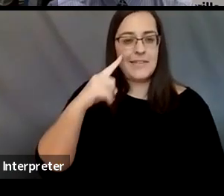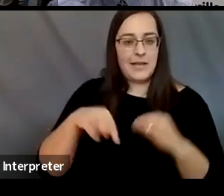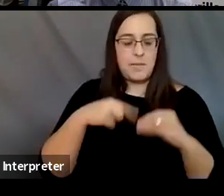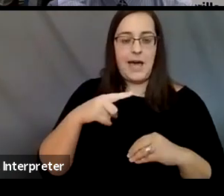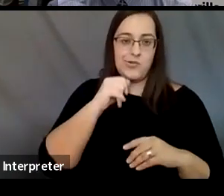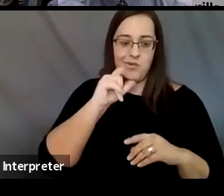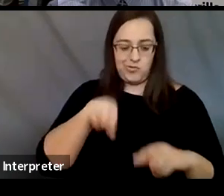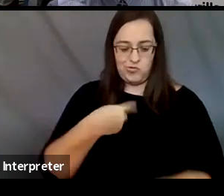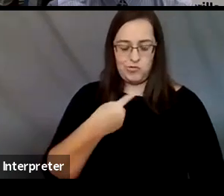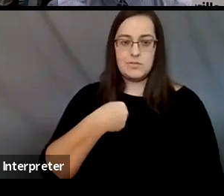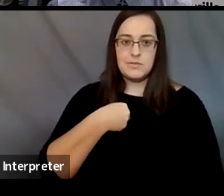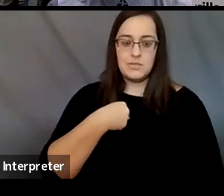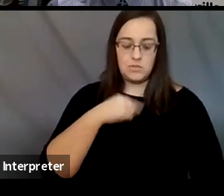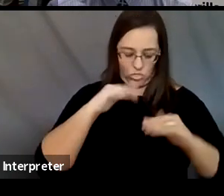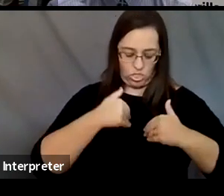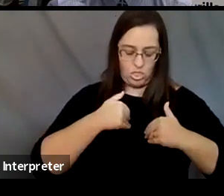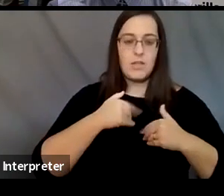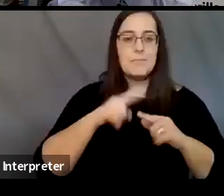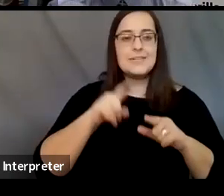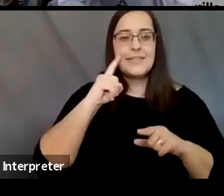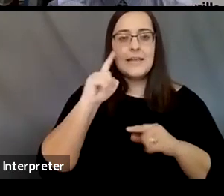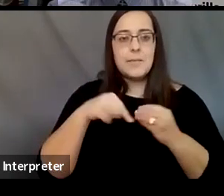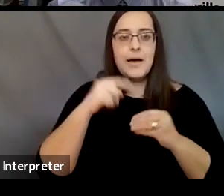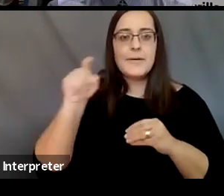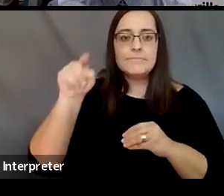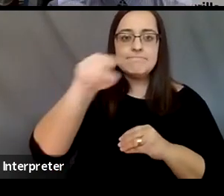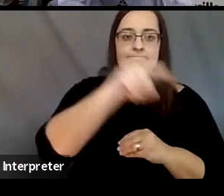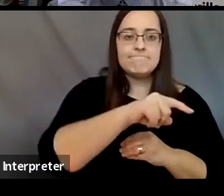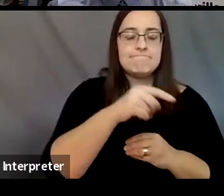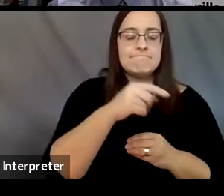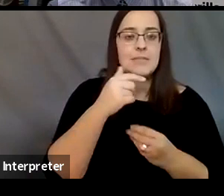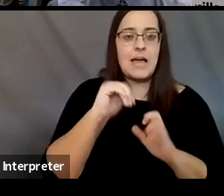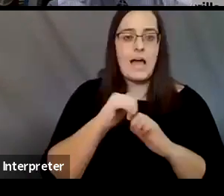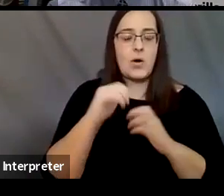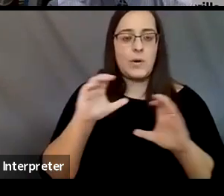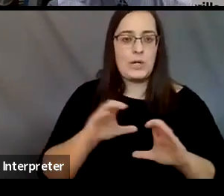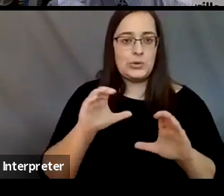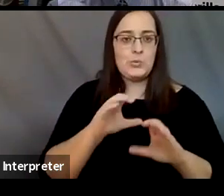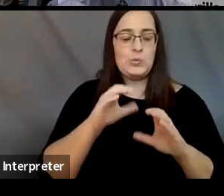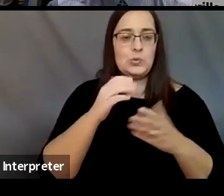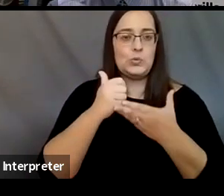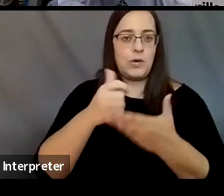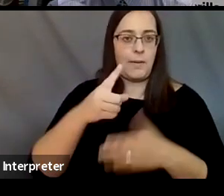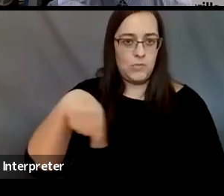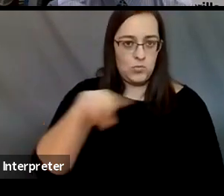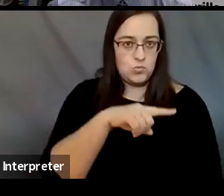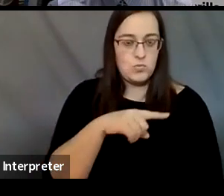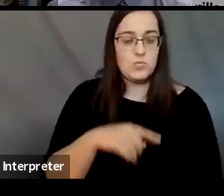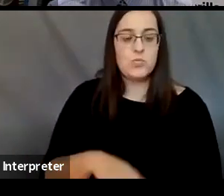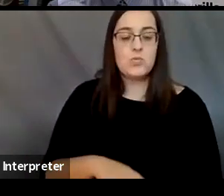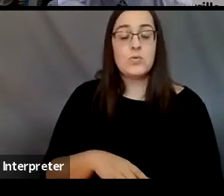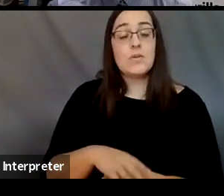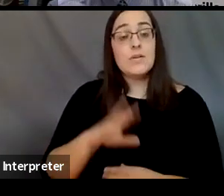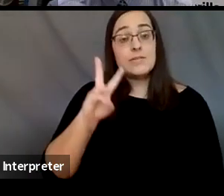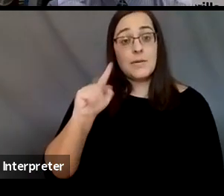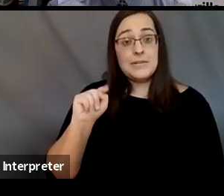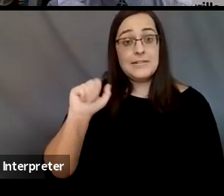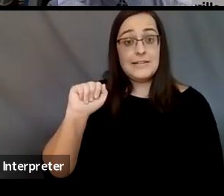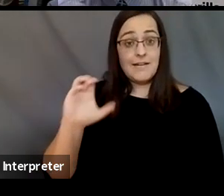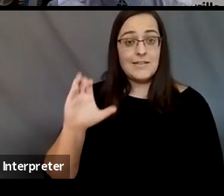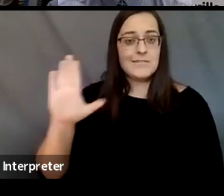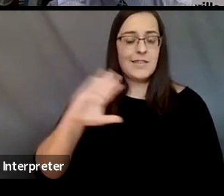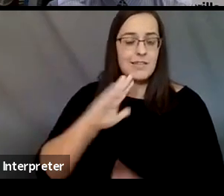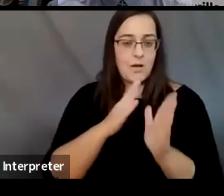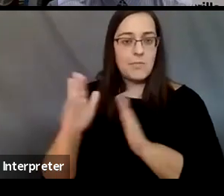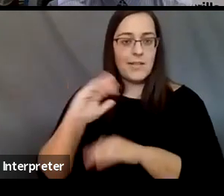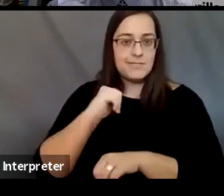other. And I think that the plans that they have put into place really are focused on protecting